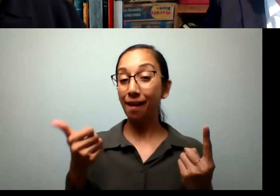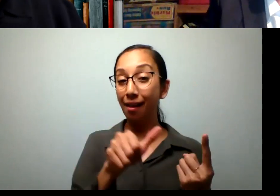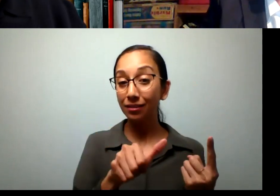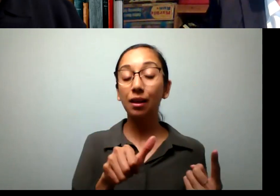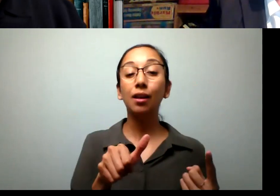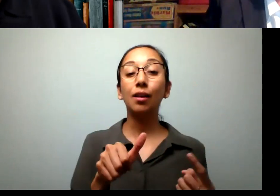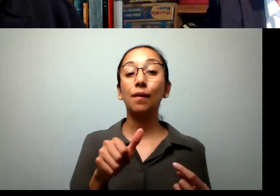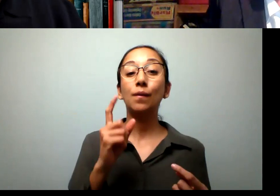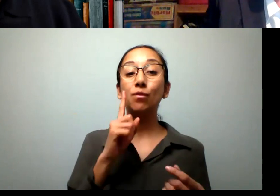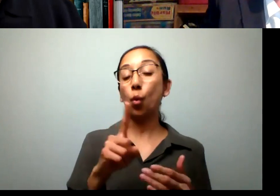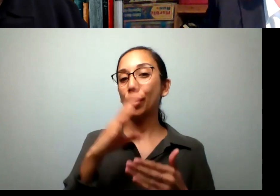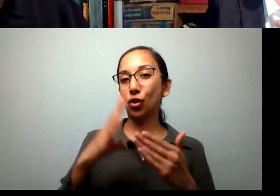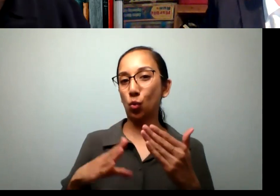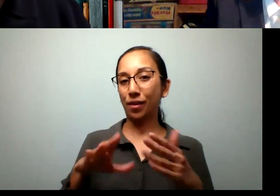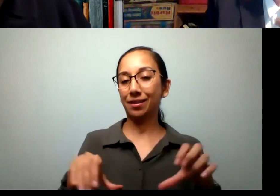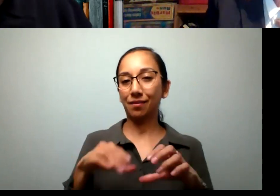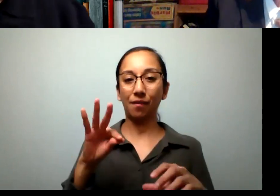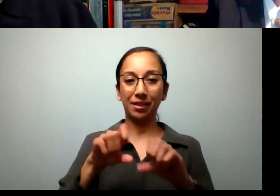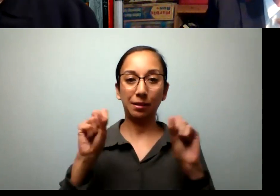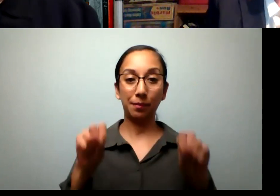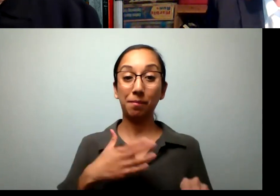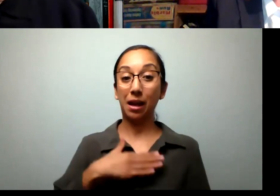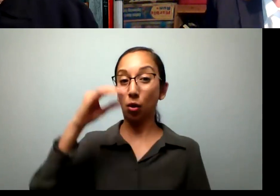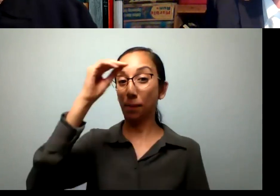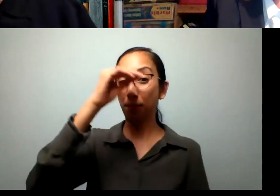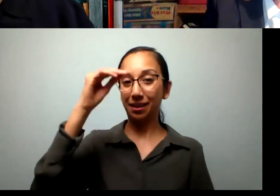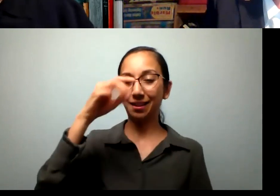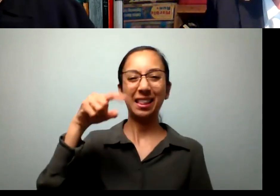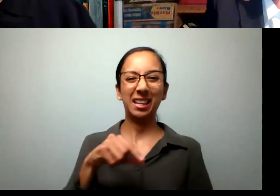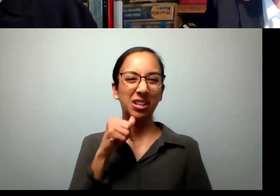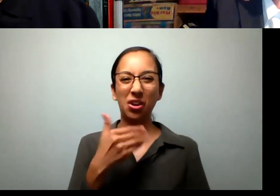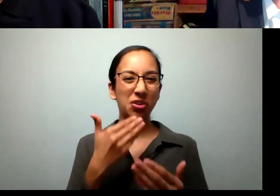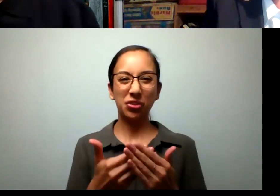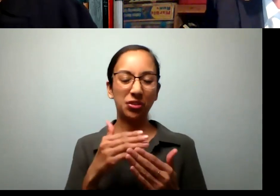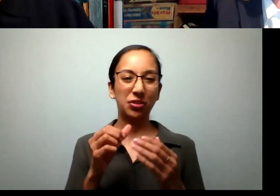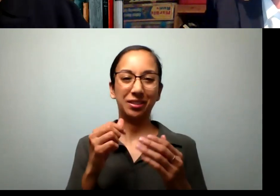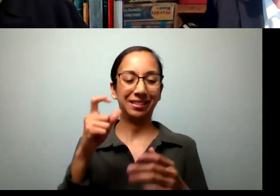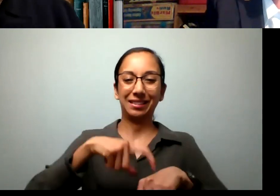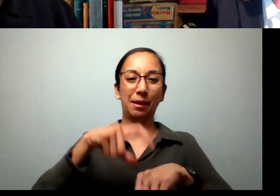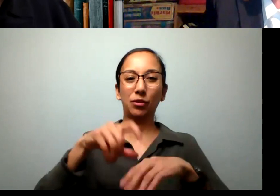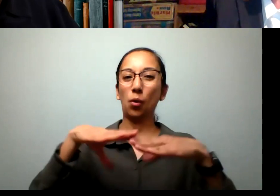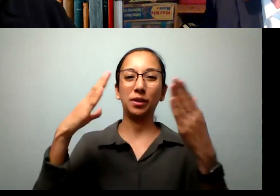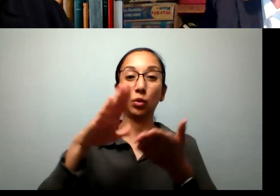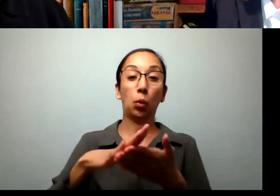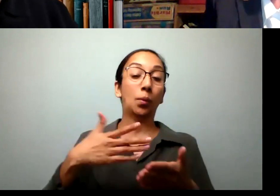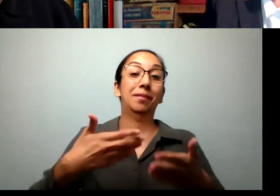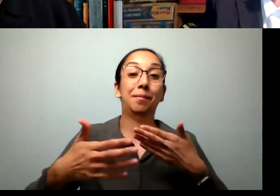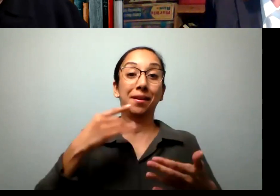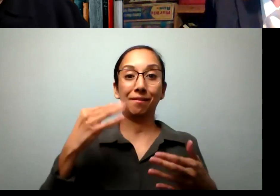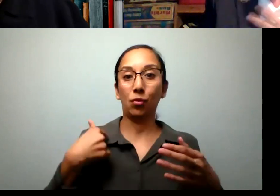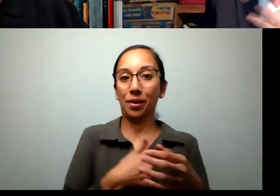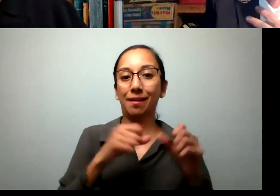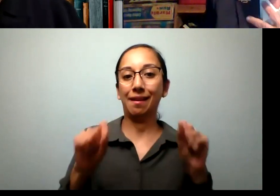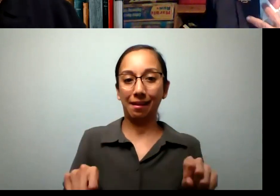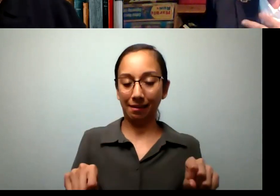concluding activities of a semester. In my opinion, this would not be a good time to reopen schools, even if we were able to.